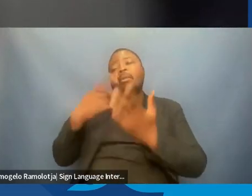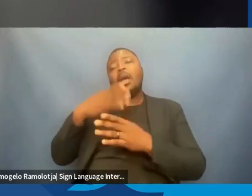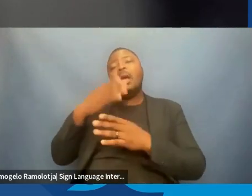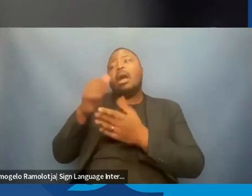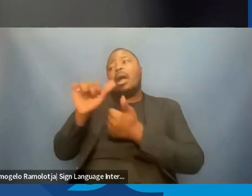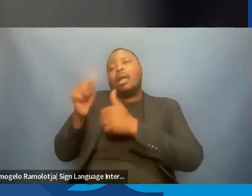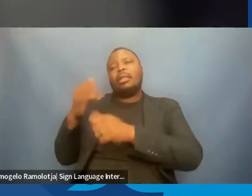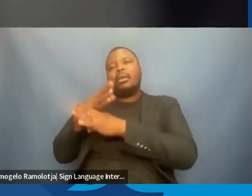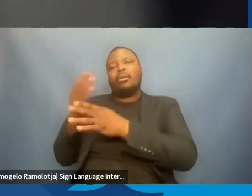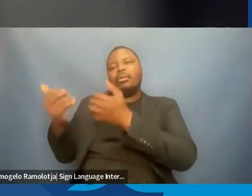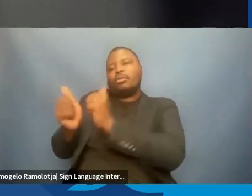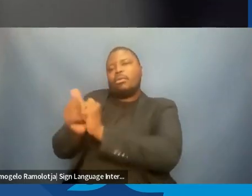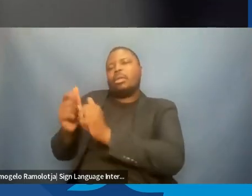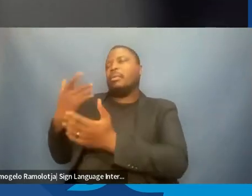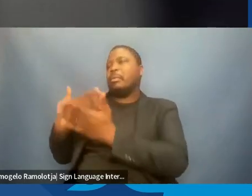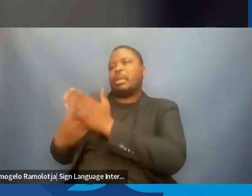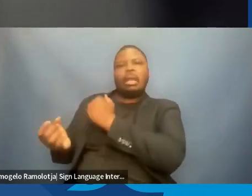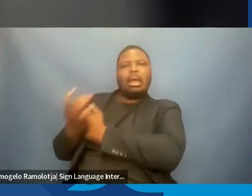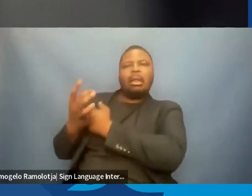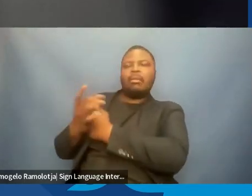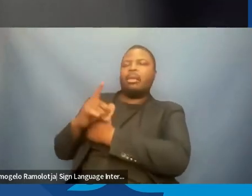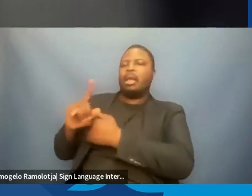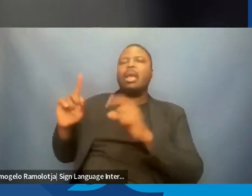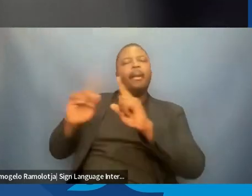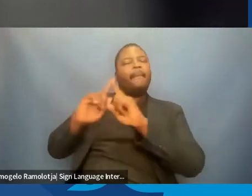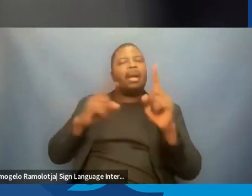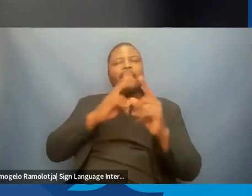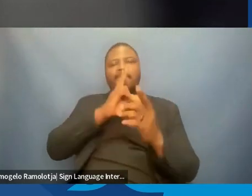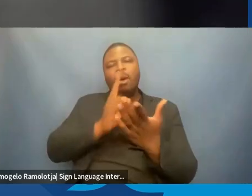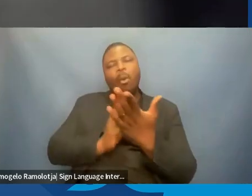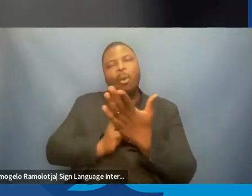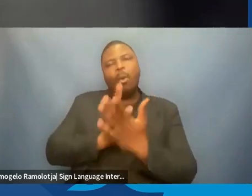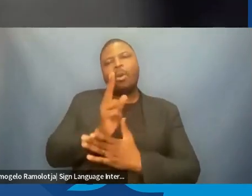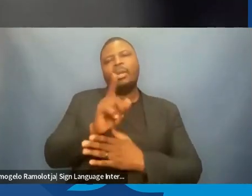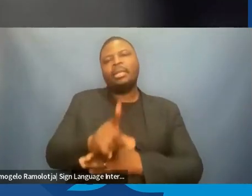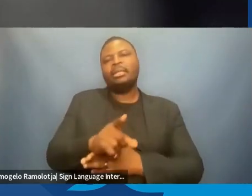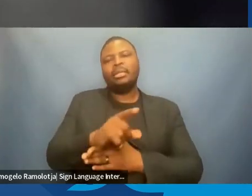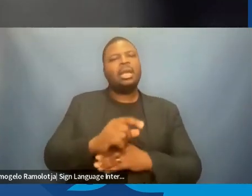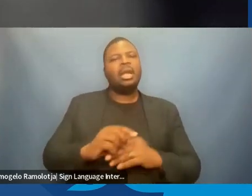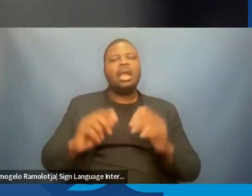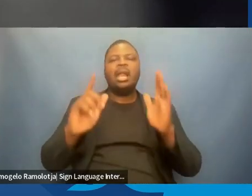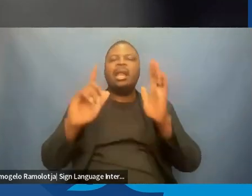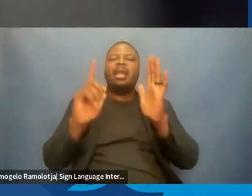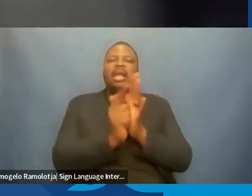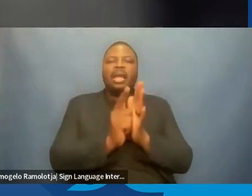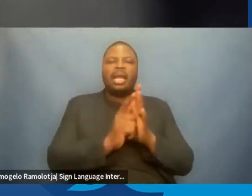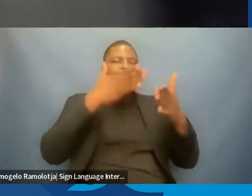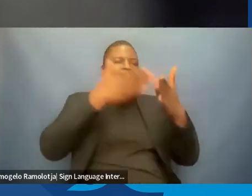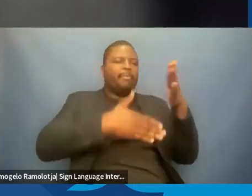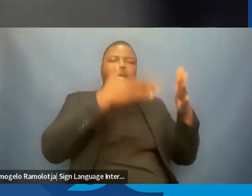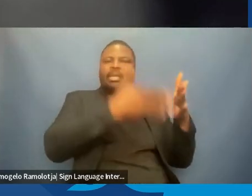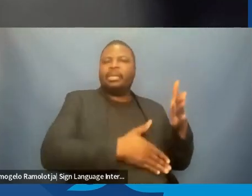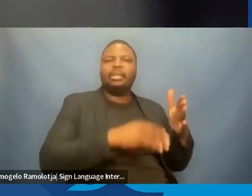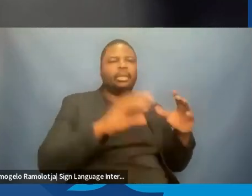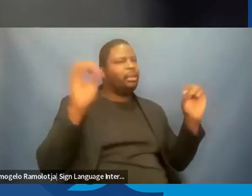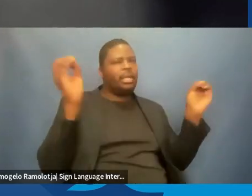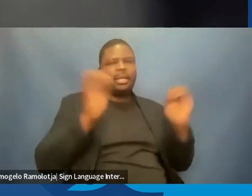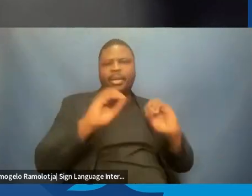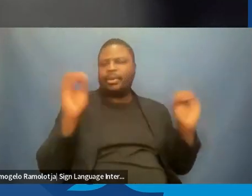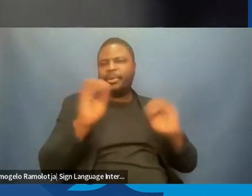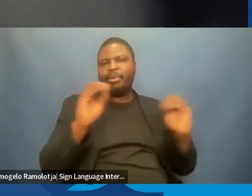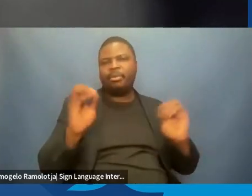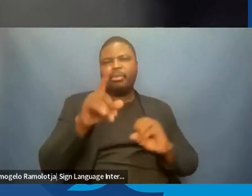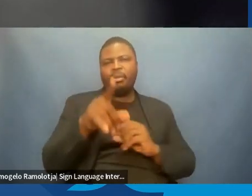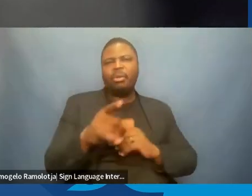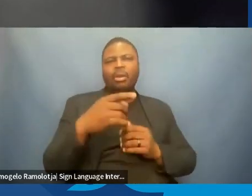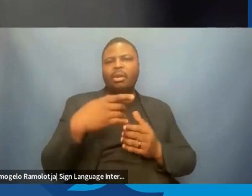But from my understanding, there's no legal barriers that will prevent access to